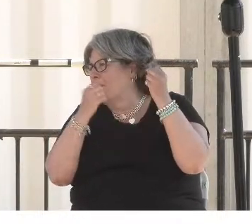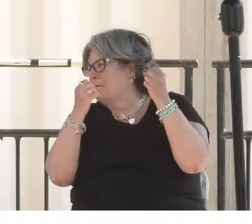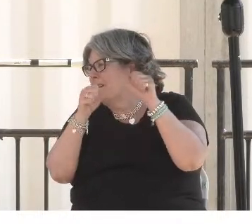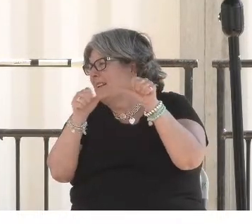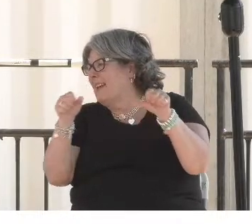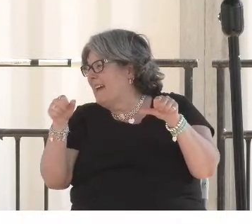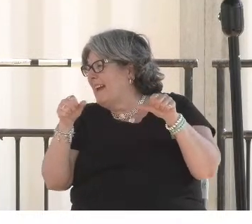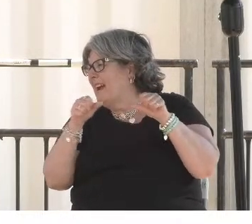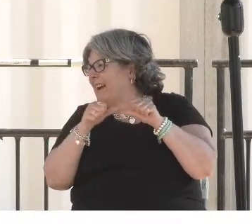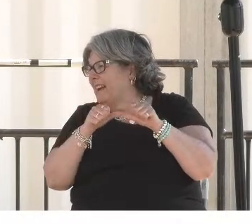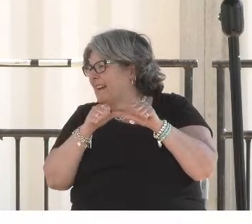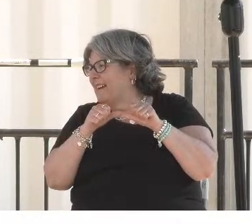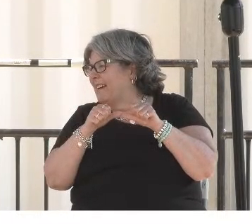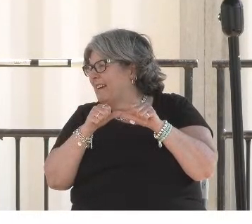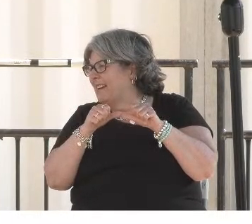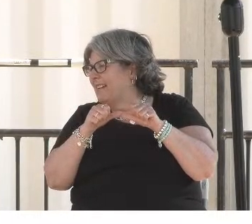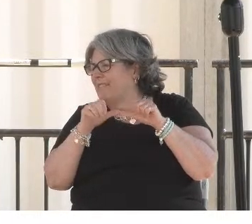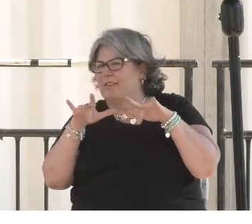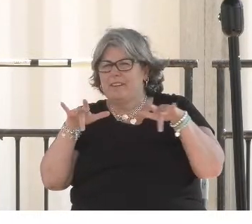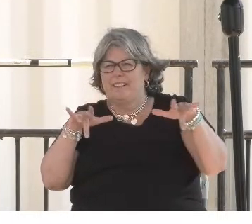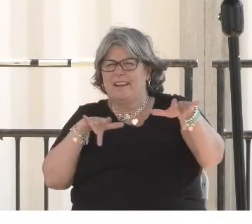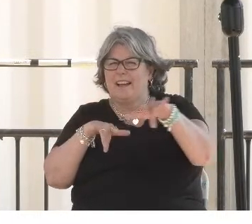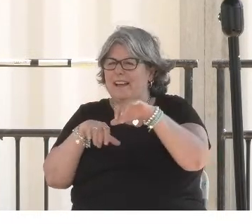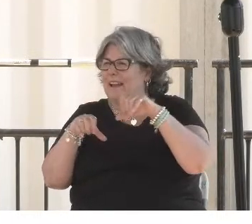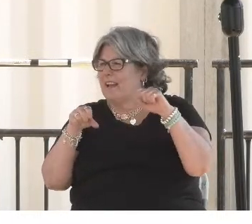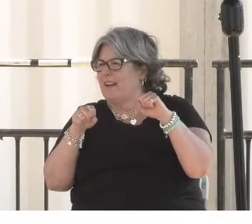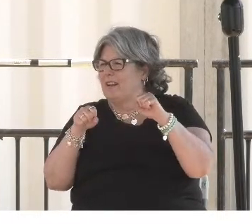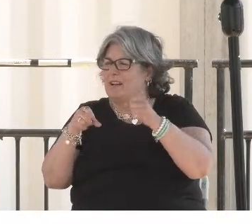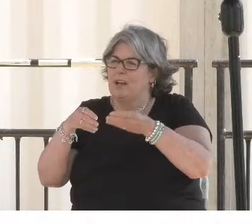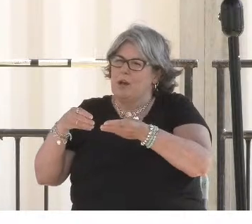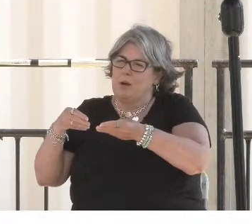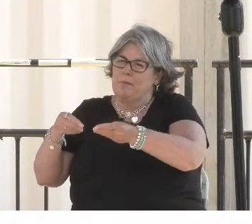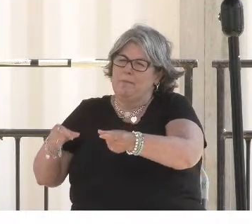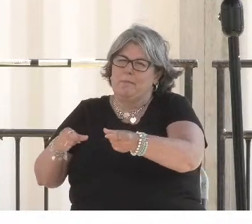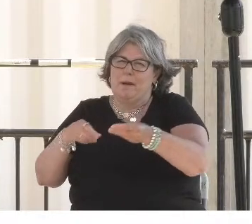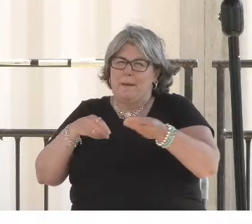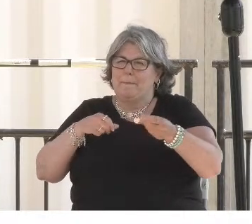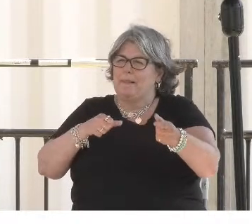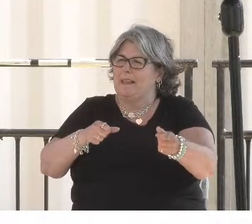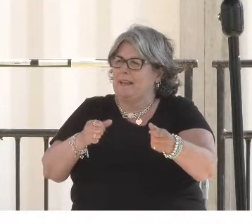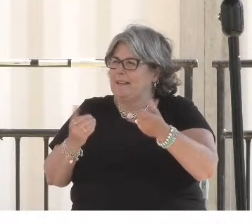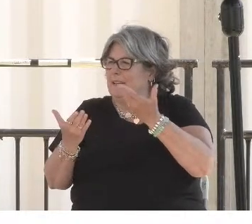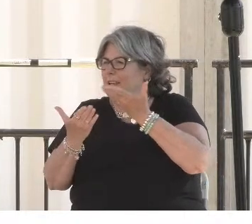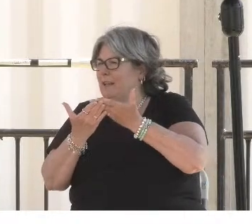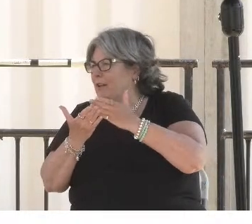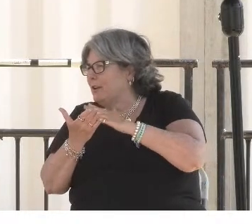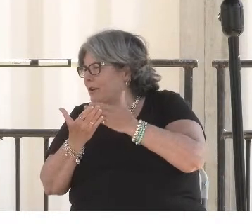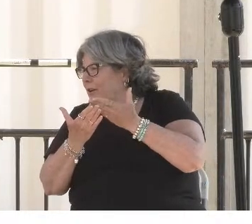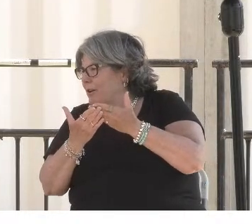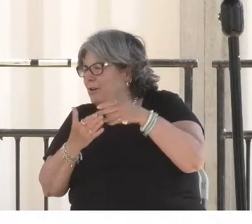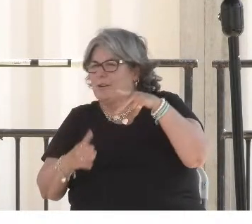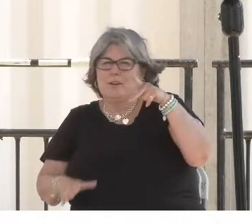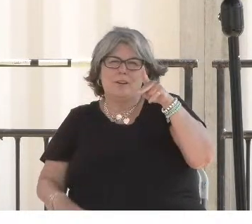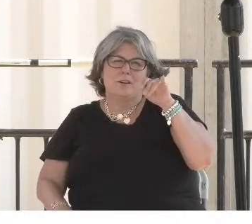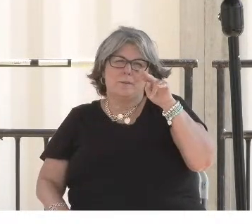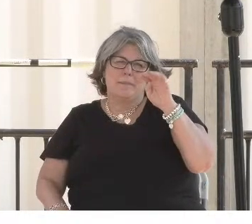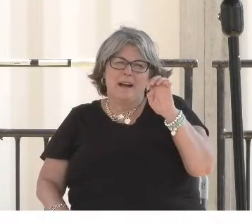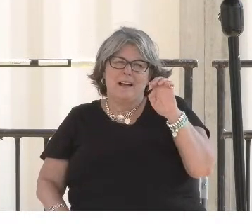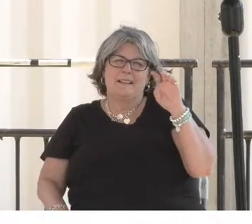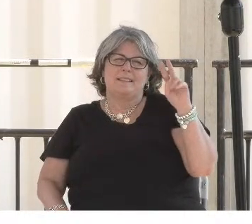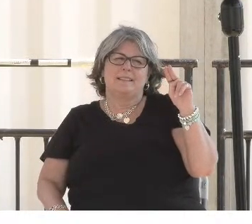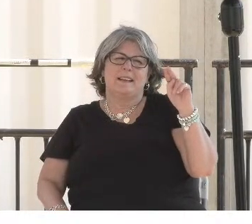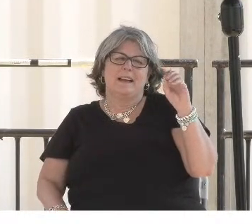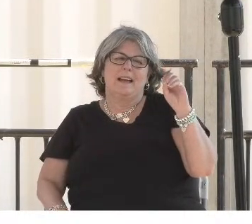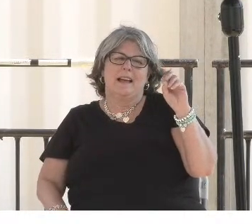that are very arid. And by planting Cook pines and Norfolk pines on our